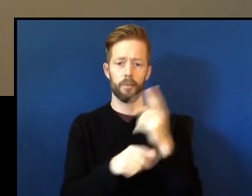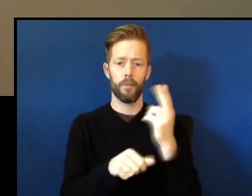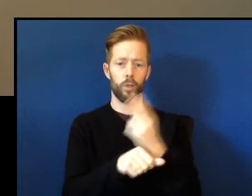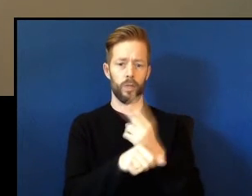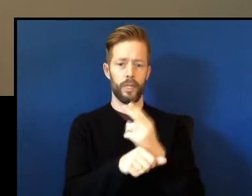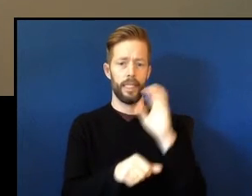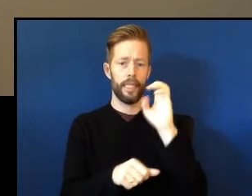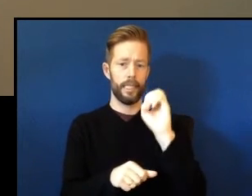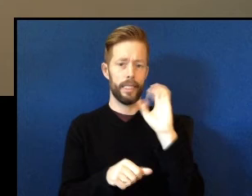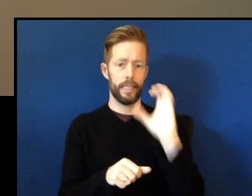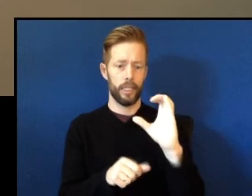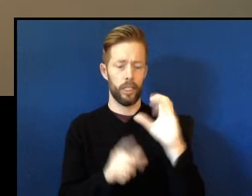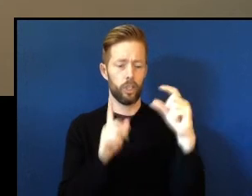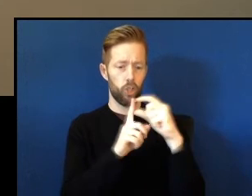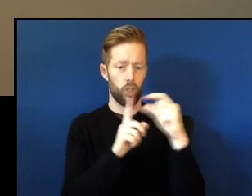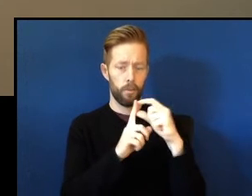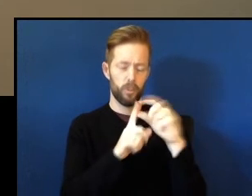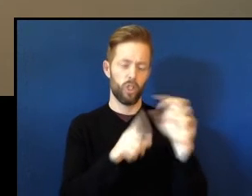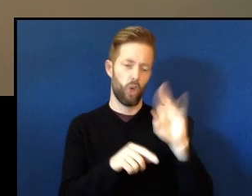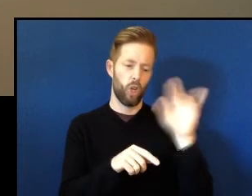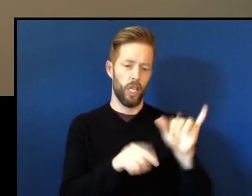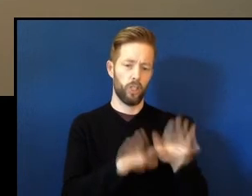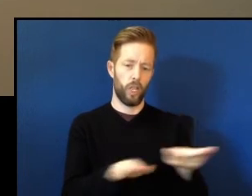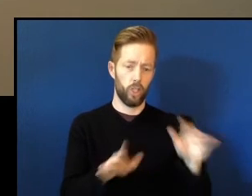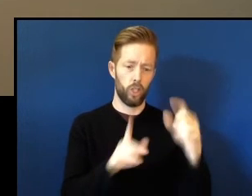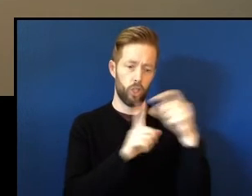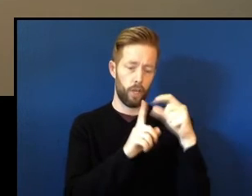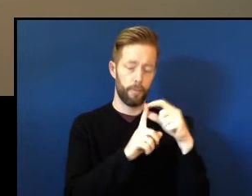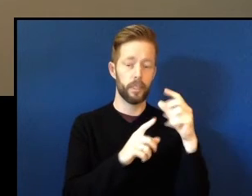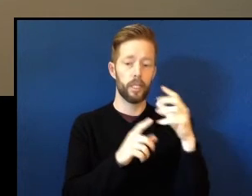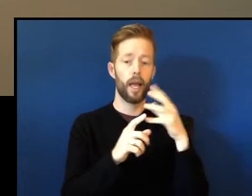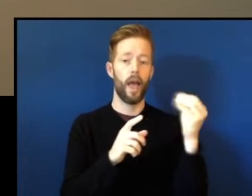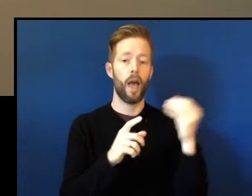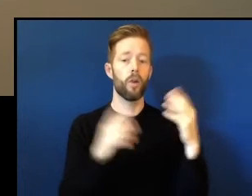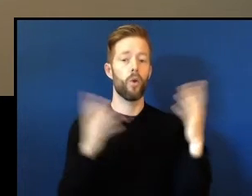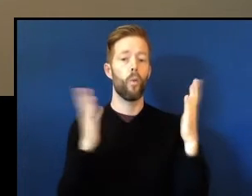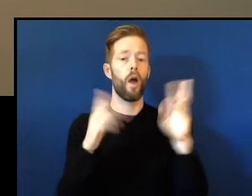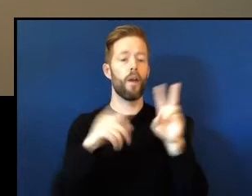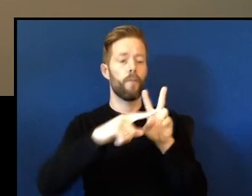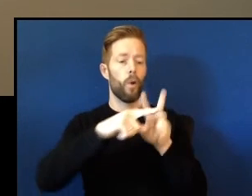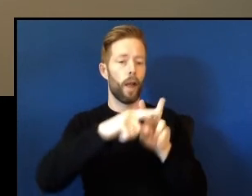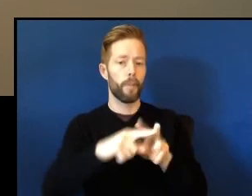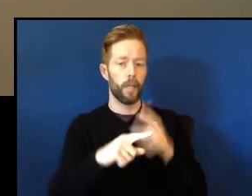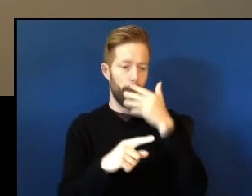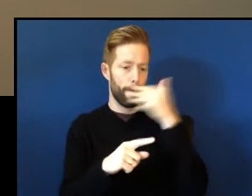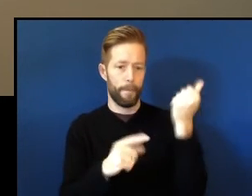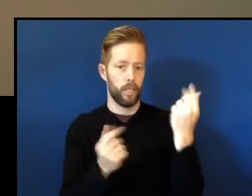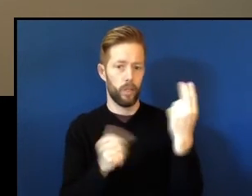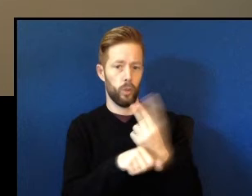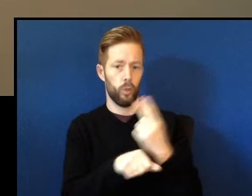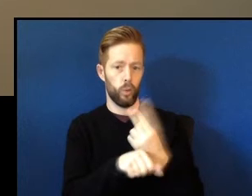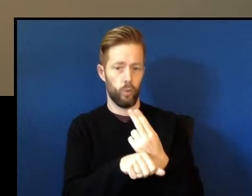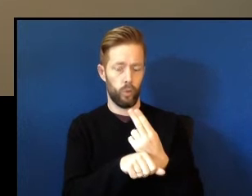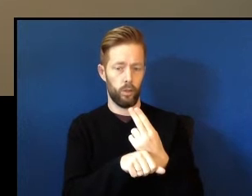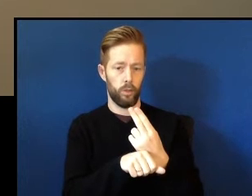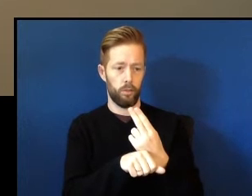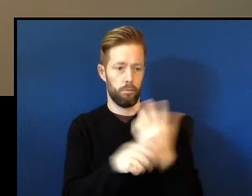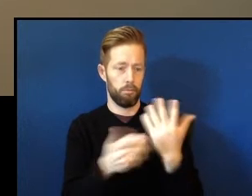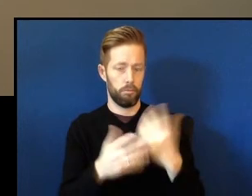using EC terms, early childhood terms, and what vocabulary is best to use in these